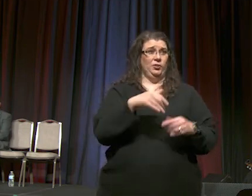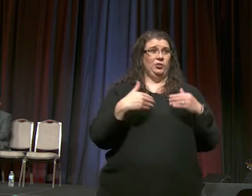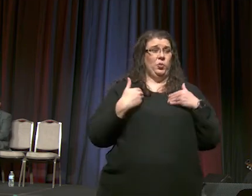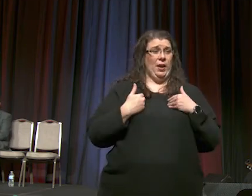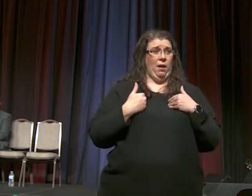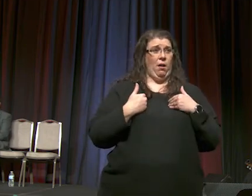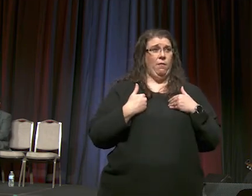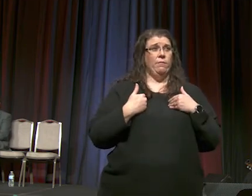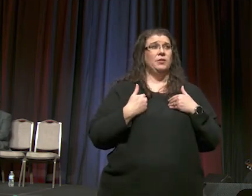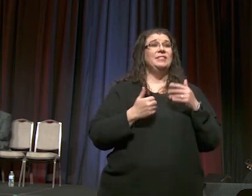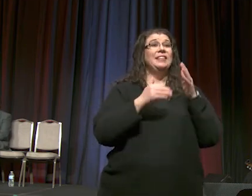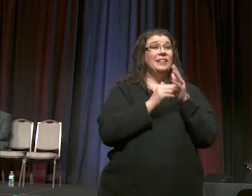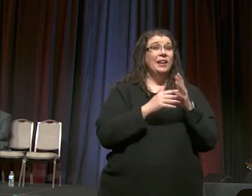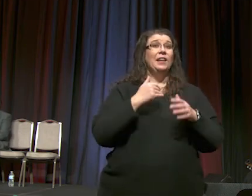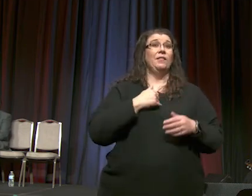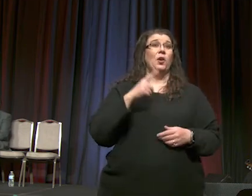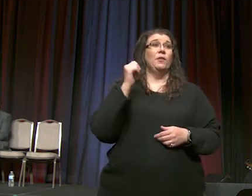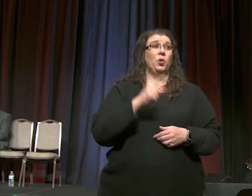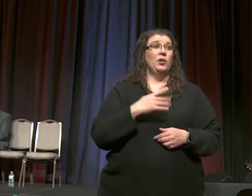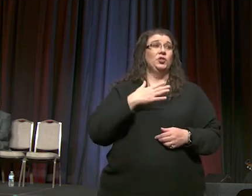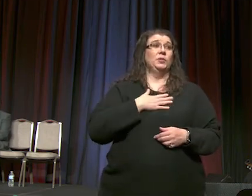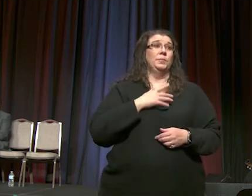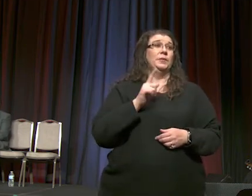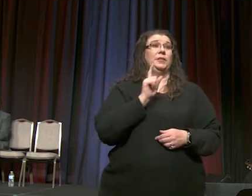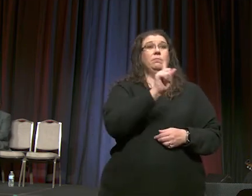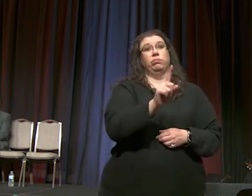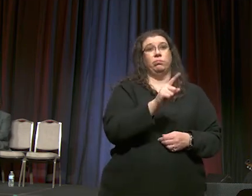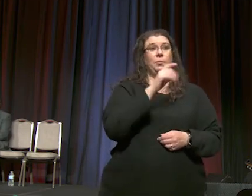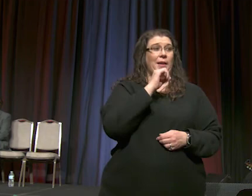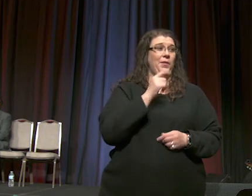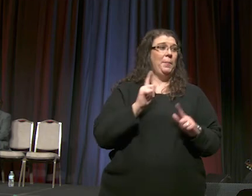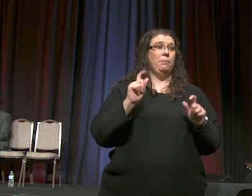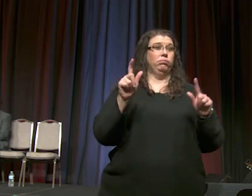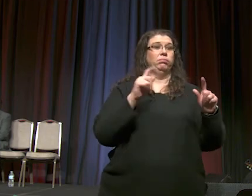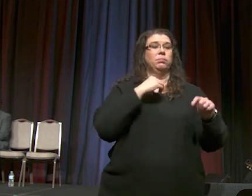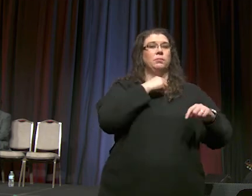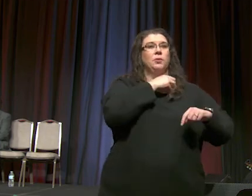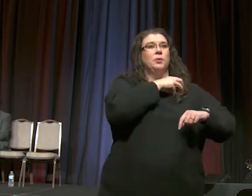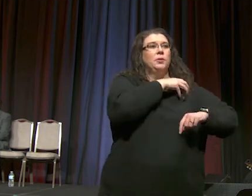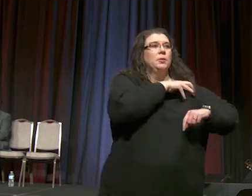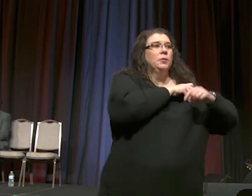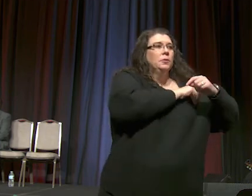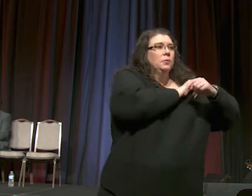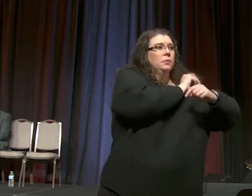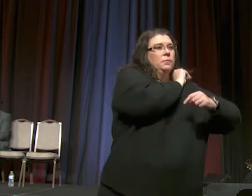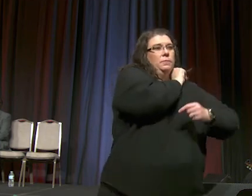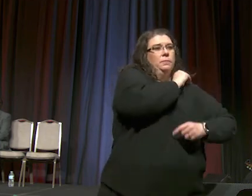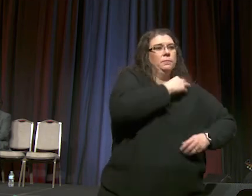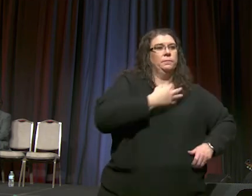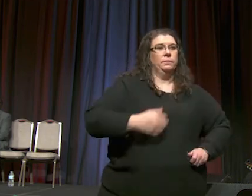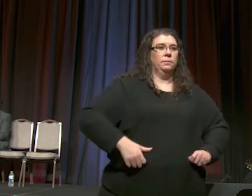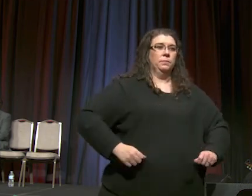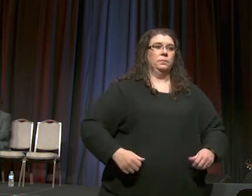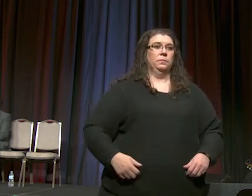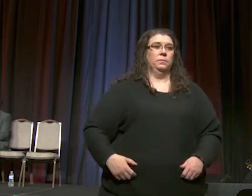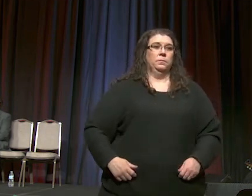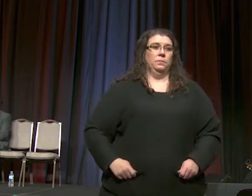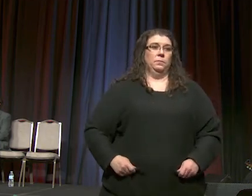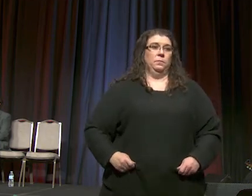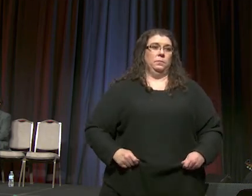have. Again, if you do have a question, please find one of the microphones closest to you and wait to be called